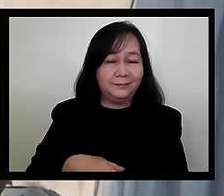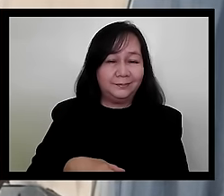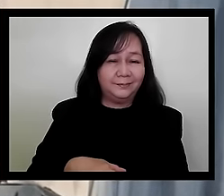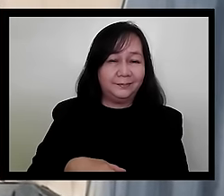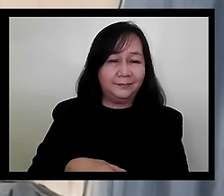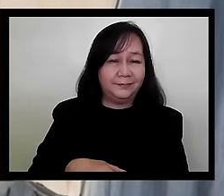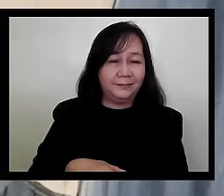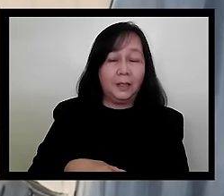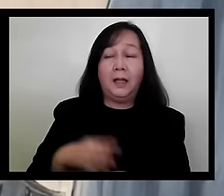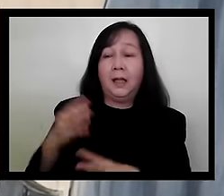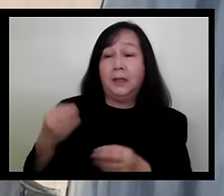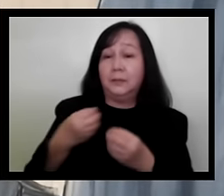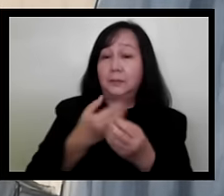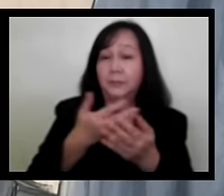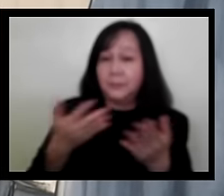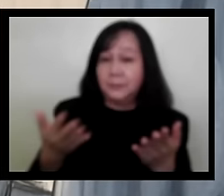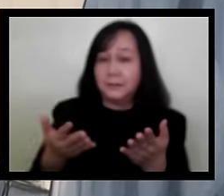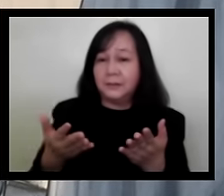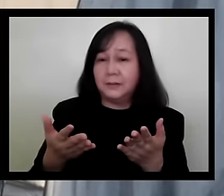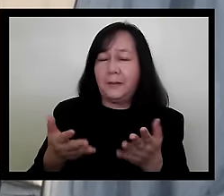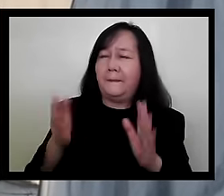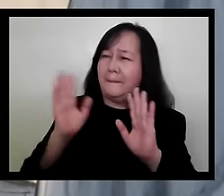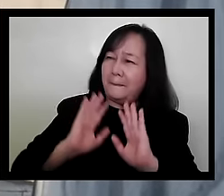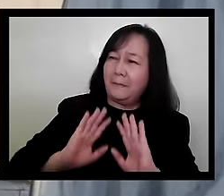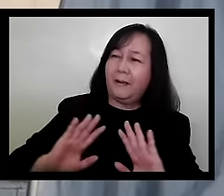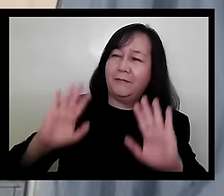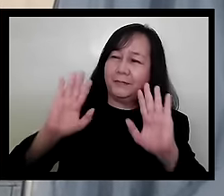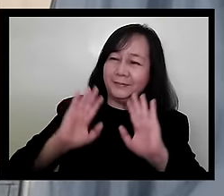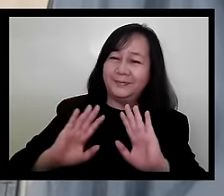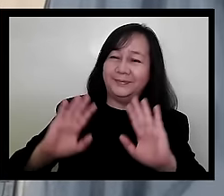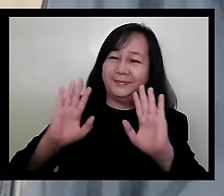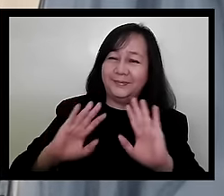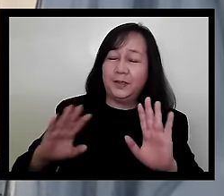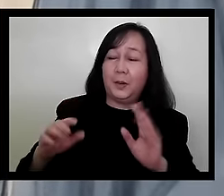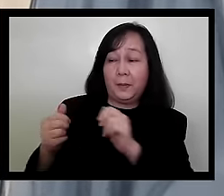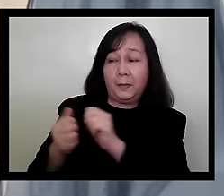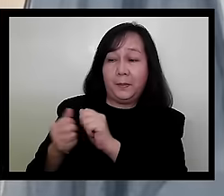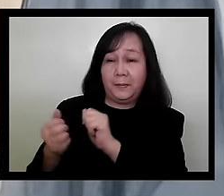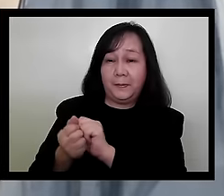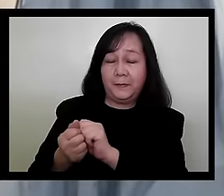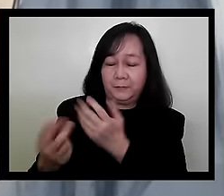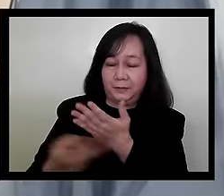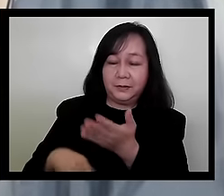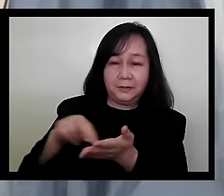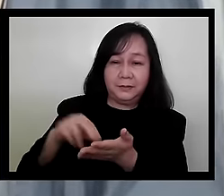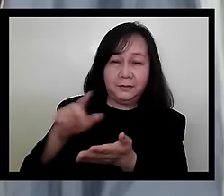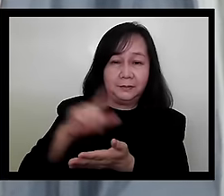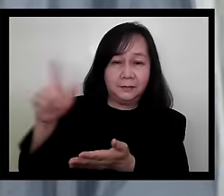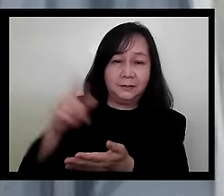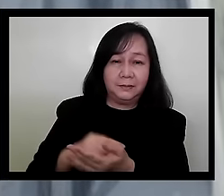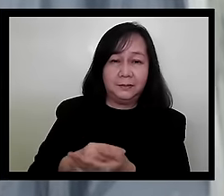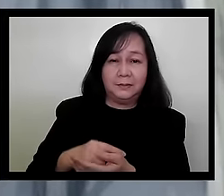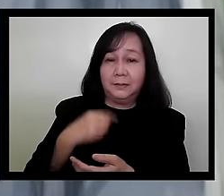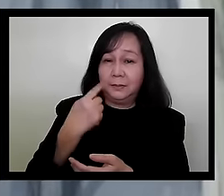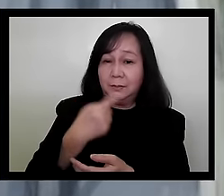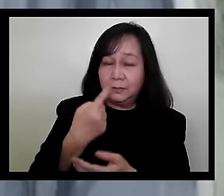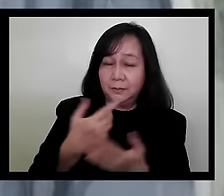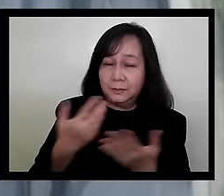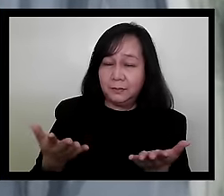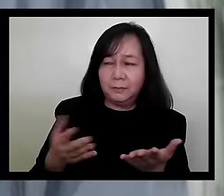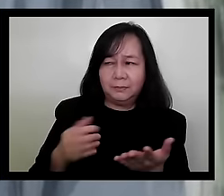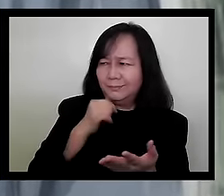that they had been granted this marvelous uh companionship of the rent Lord whom they did